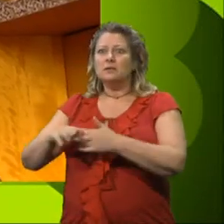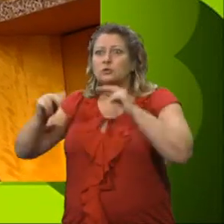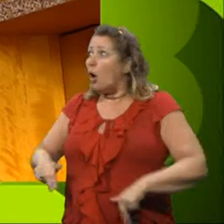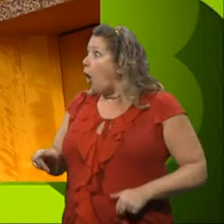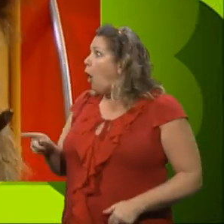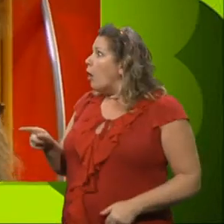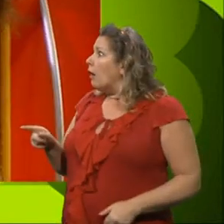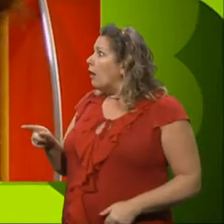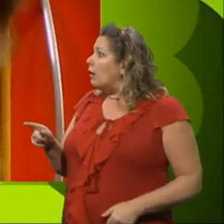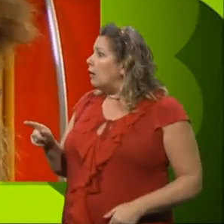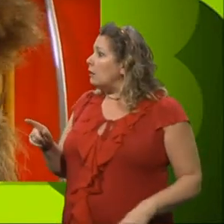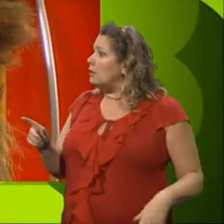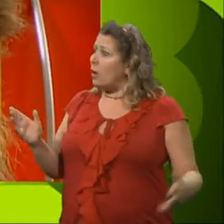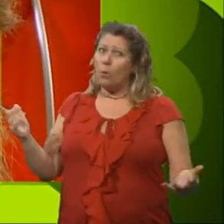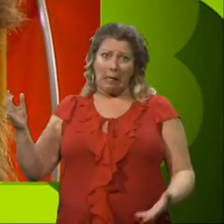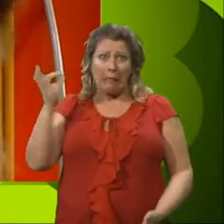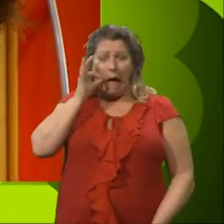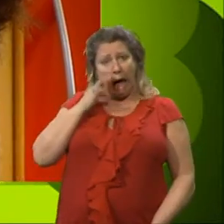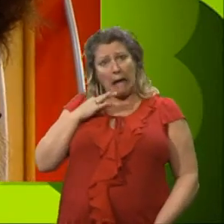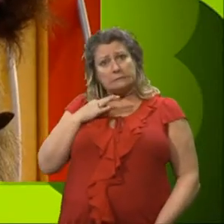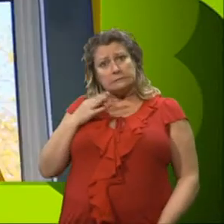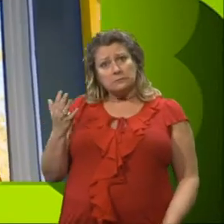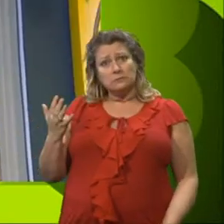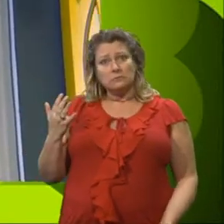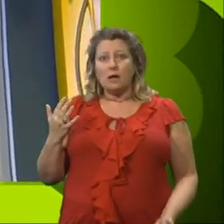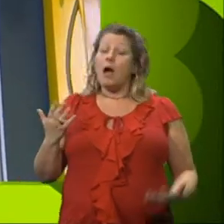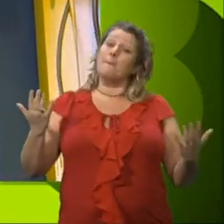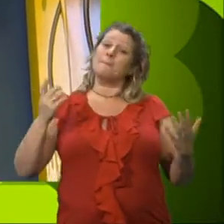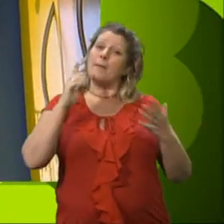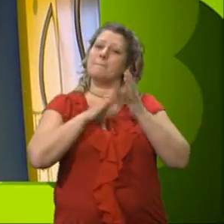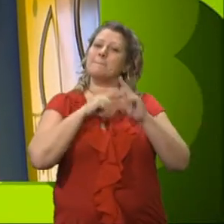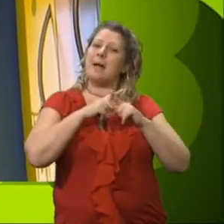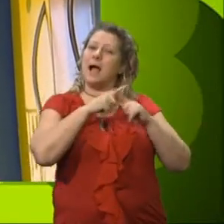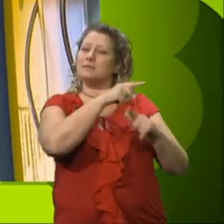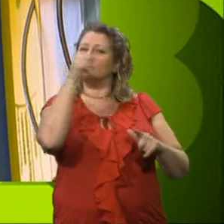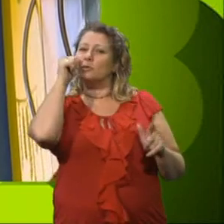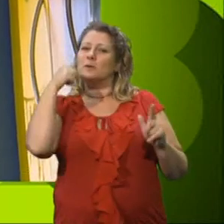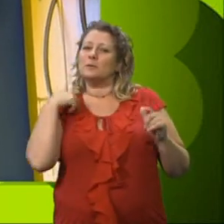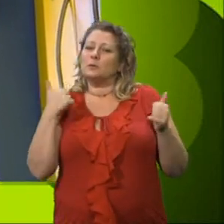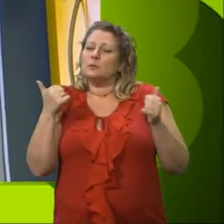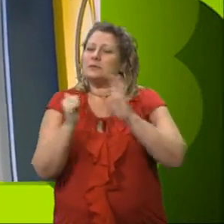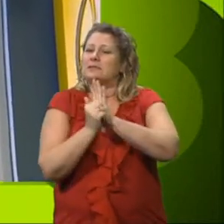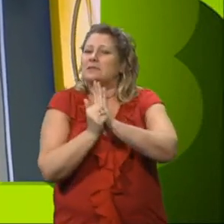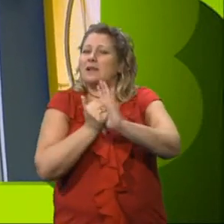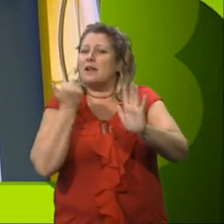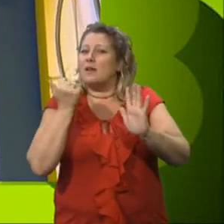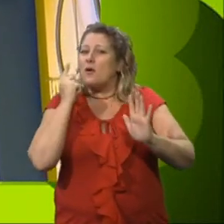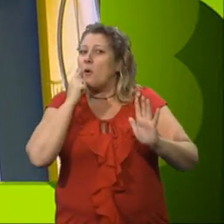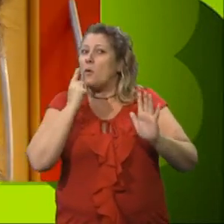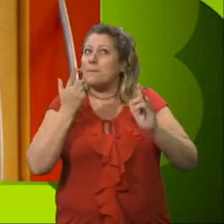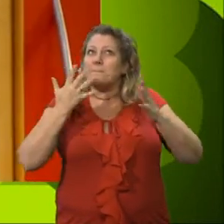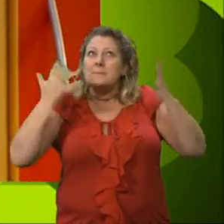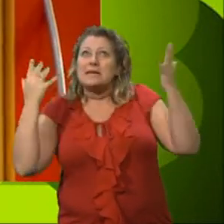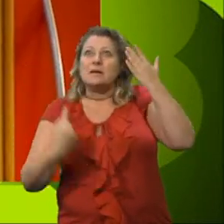T Dog. Well, for did ask. Well, at least Max recognises my finely tuned skills. He always calls on me for the big